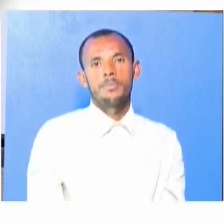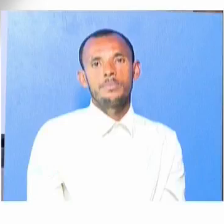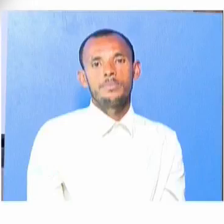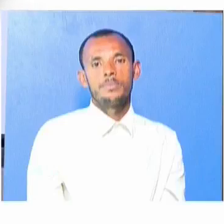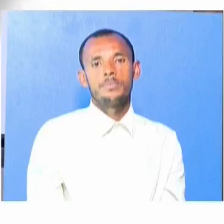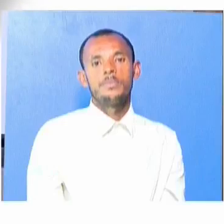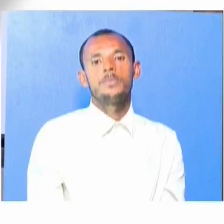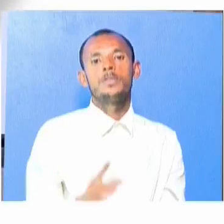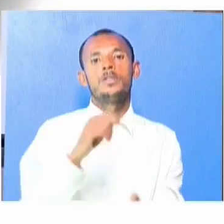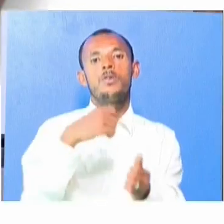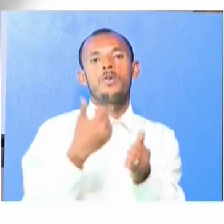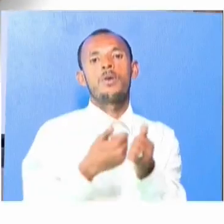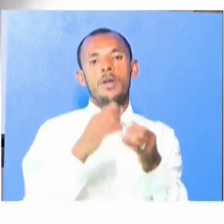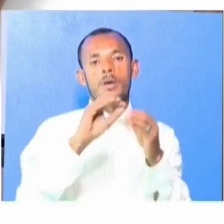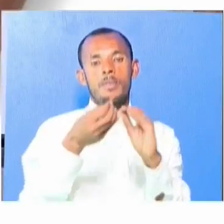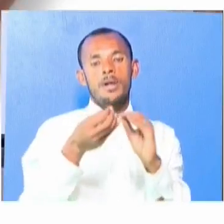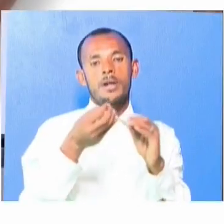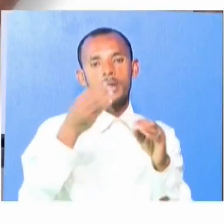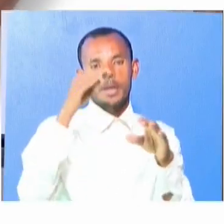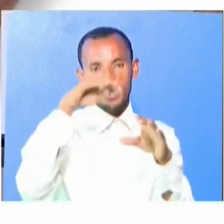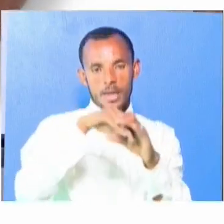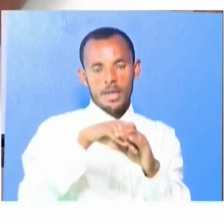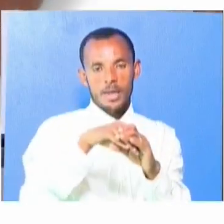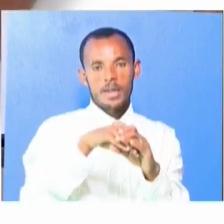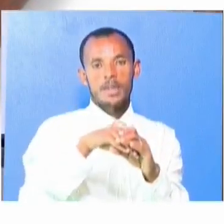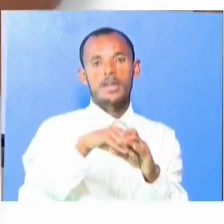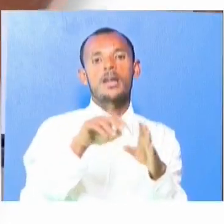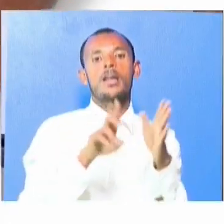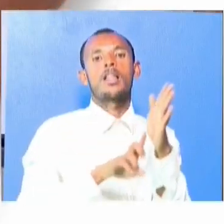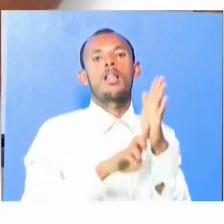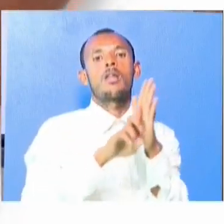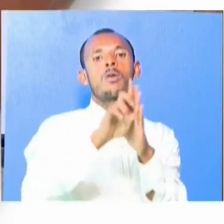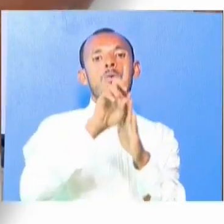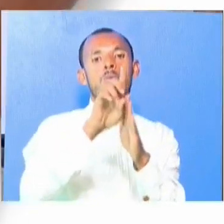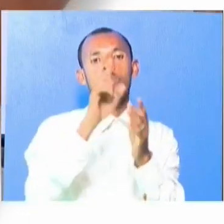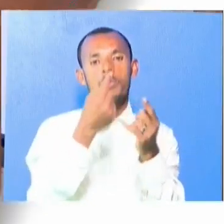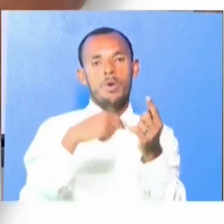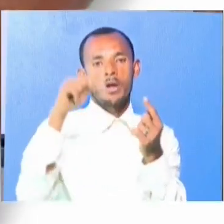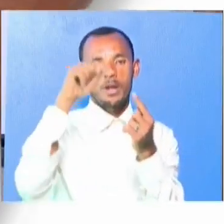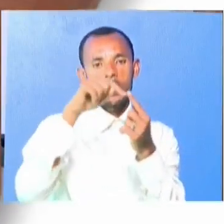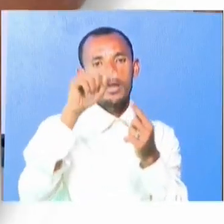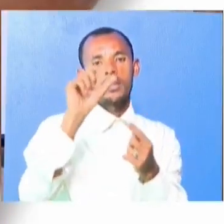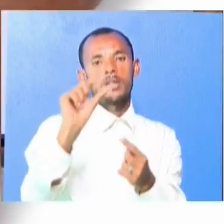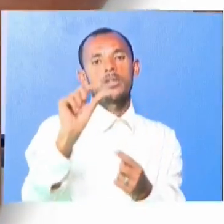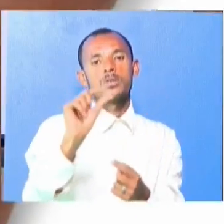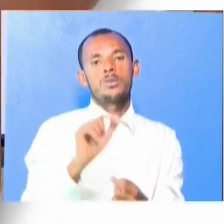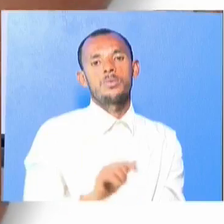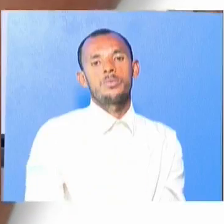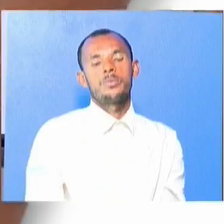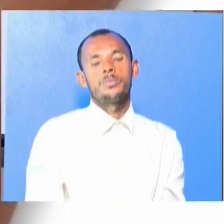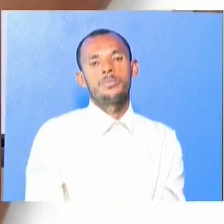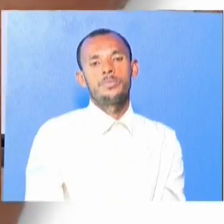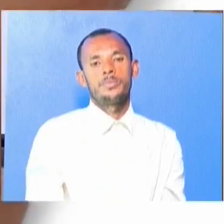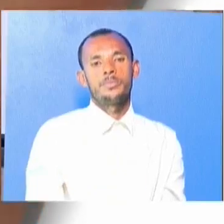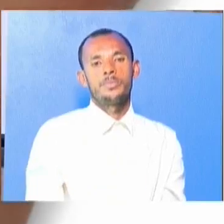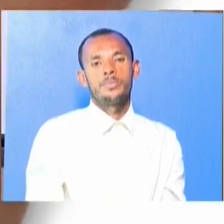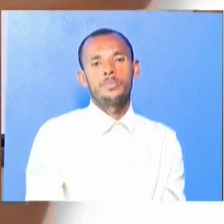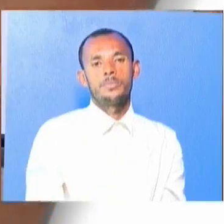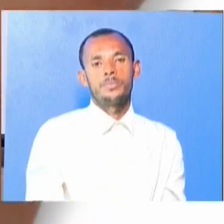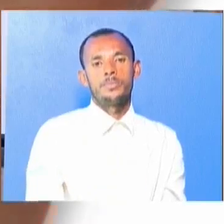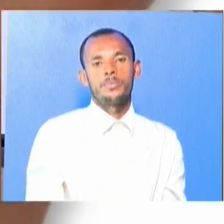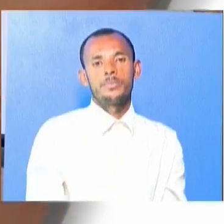Arrange the following numbers in descending order. In descending order.